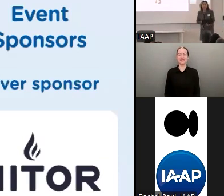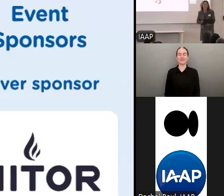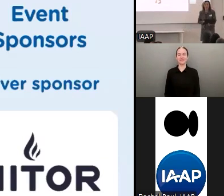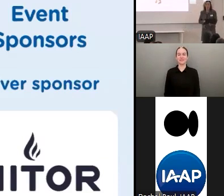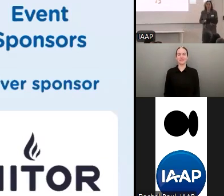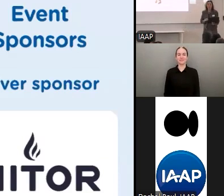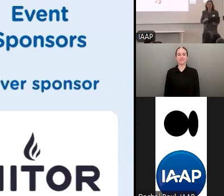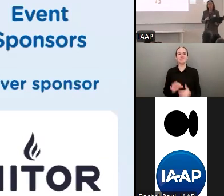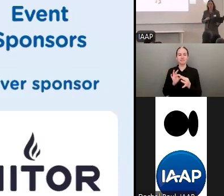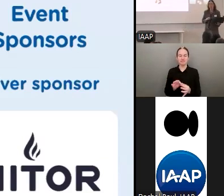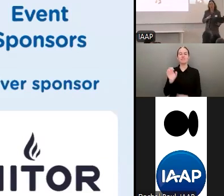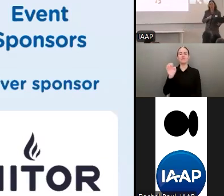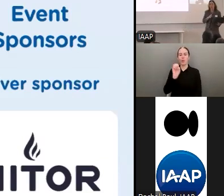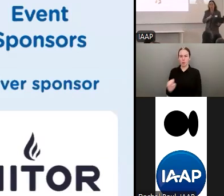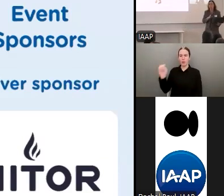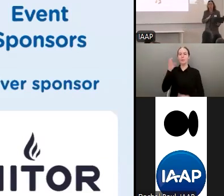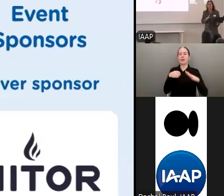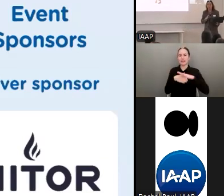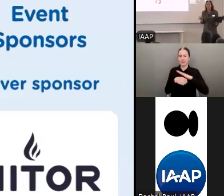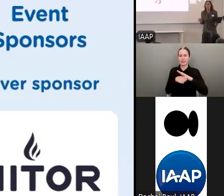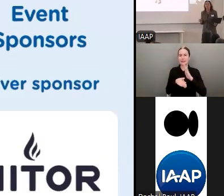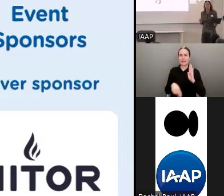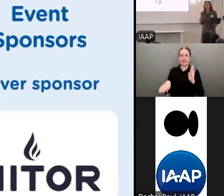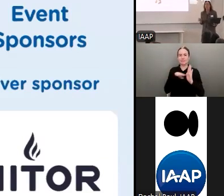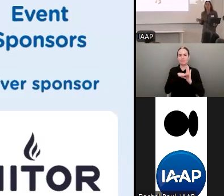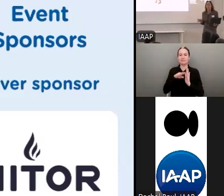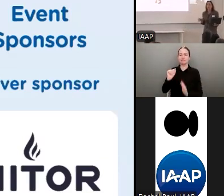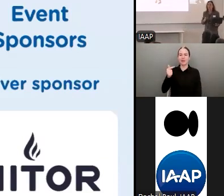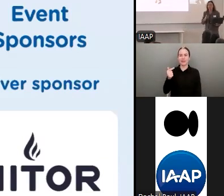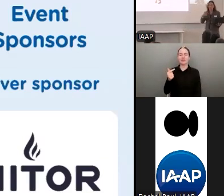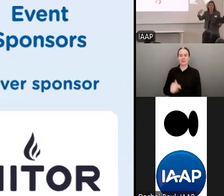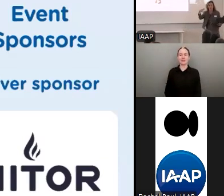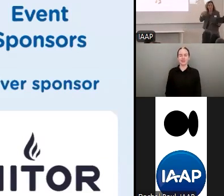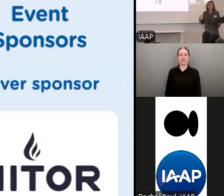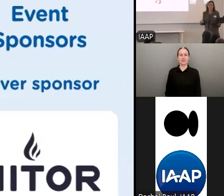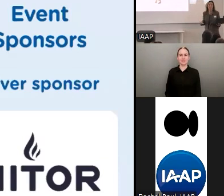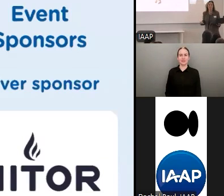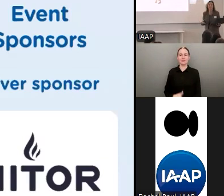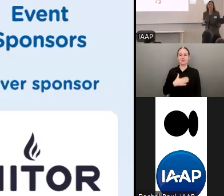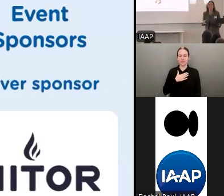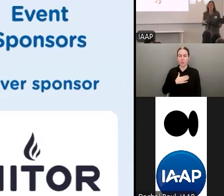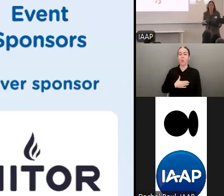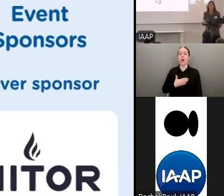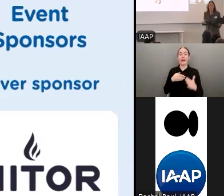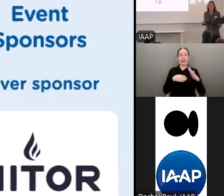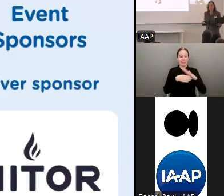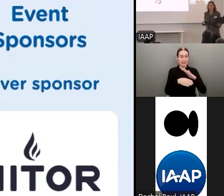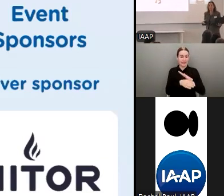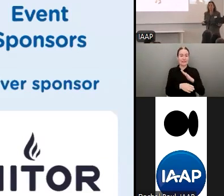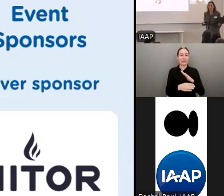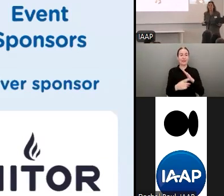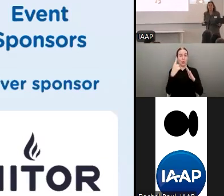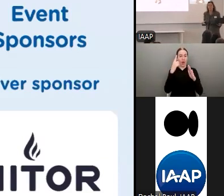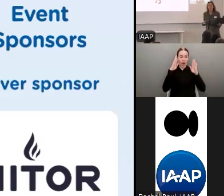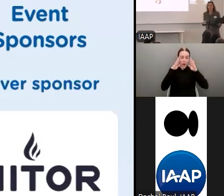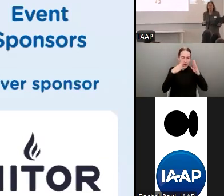European Accessibility Act, and we are trying to move towards accessibility from different perspectives today, as I